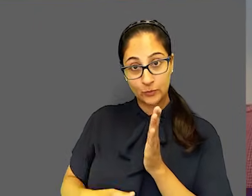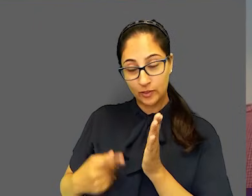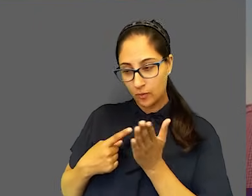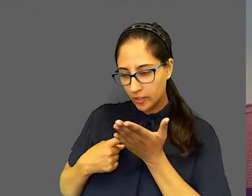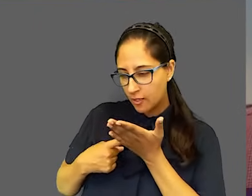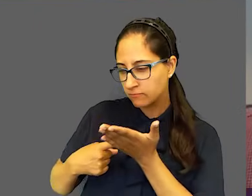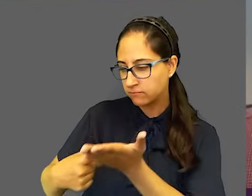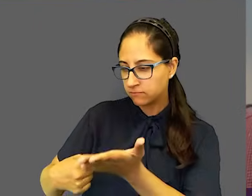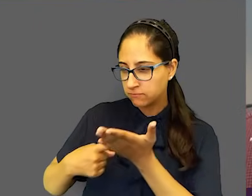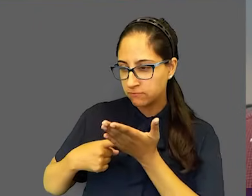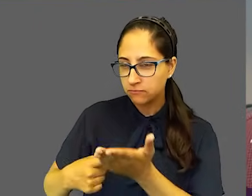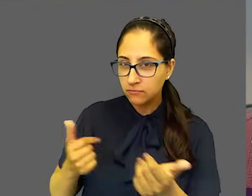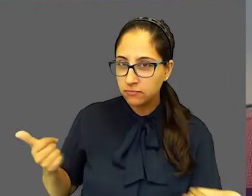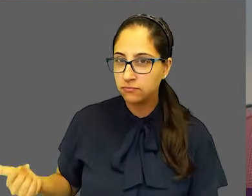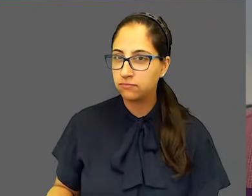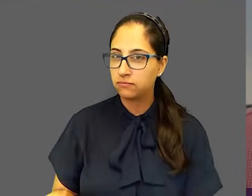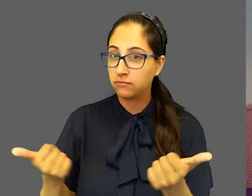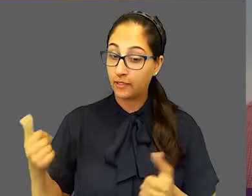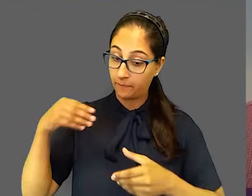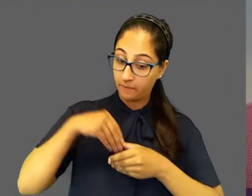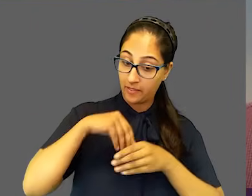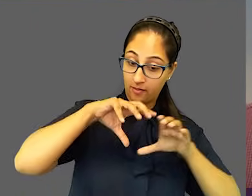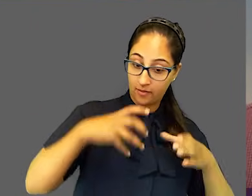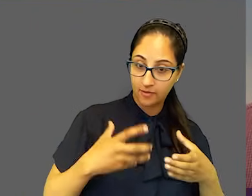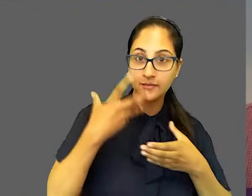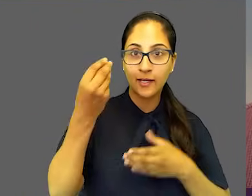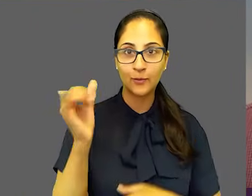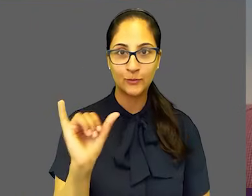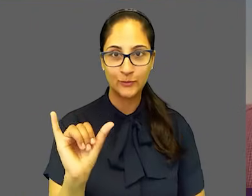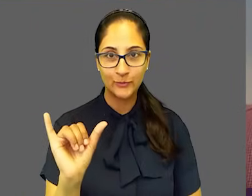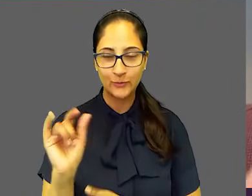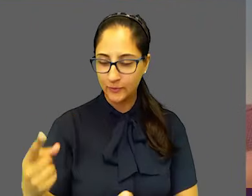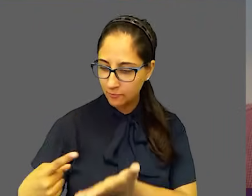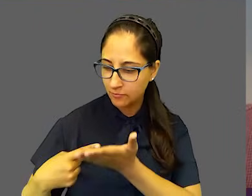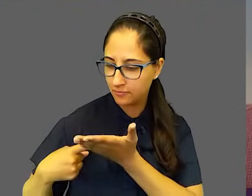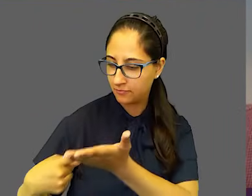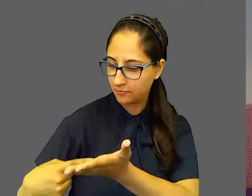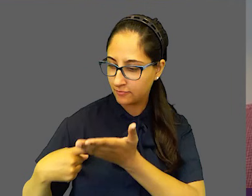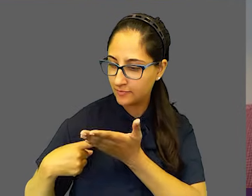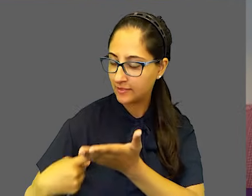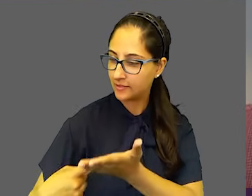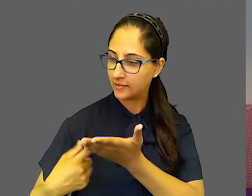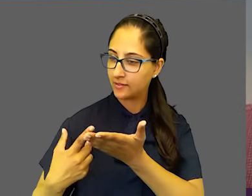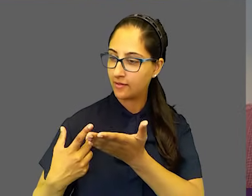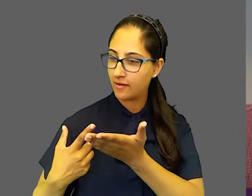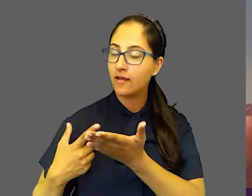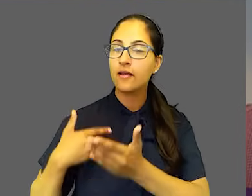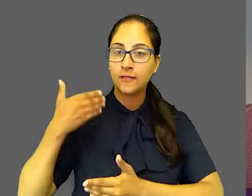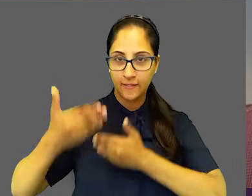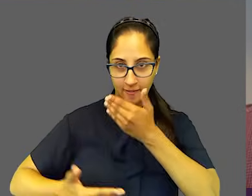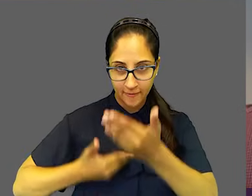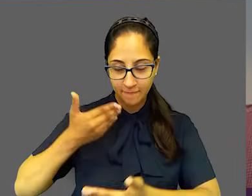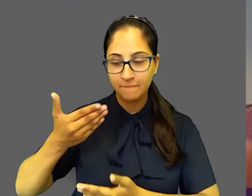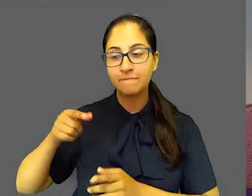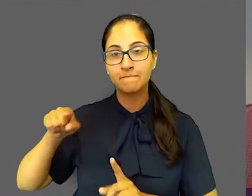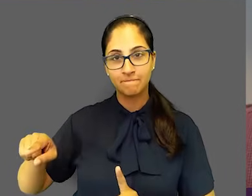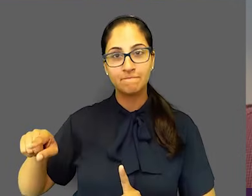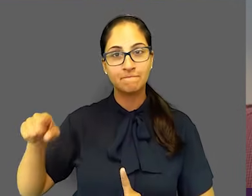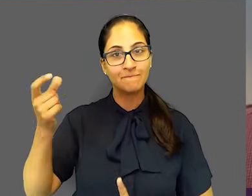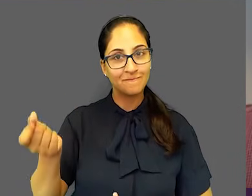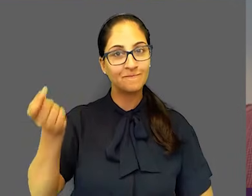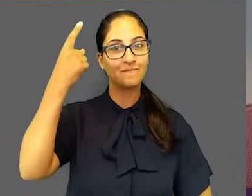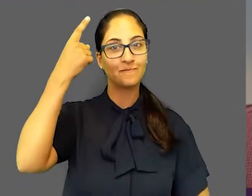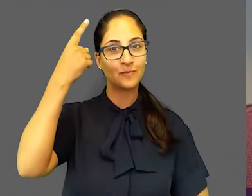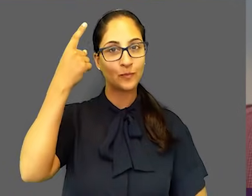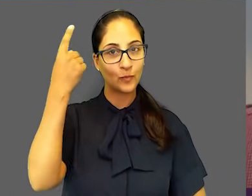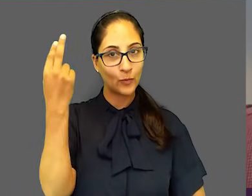both inside the class and outside the class. And so I think after that there was an understanding in the student